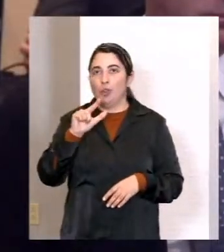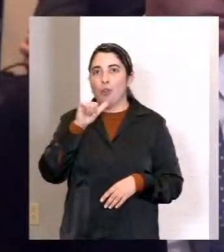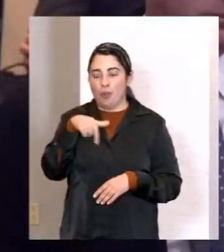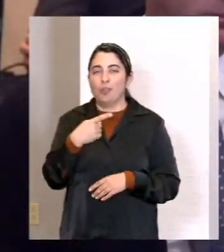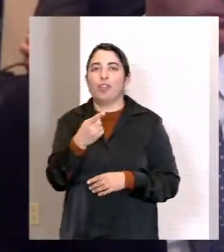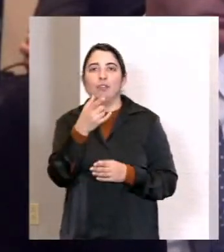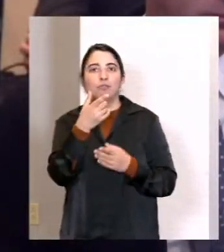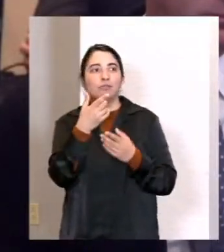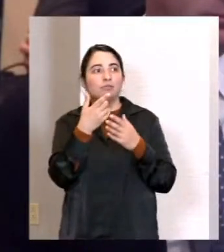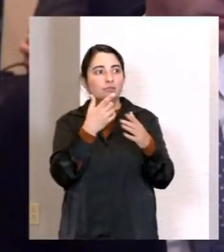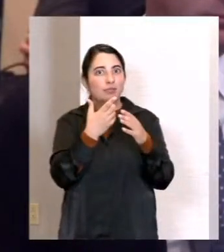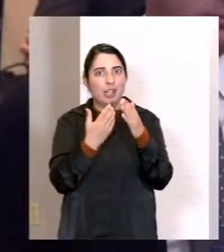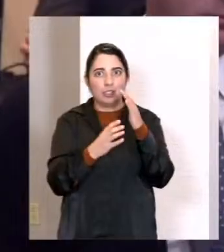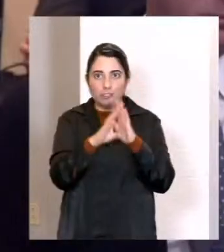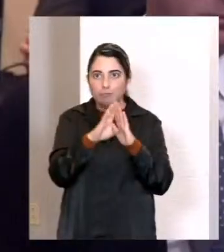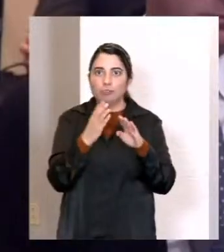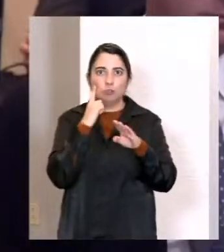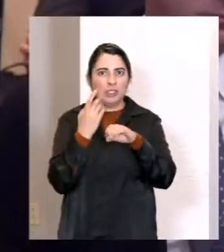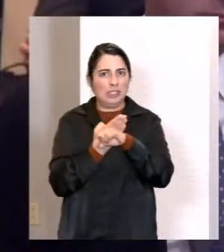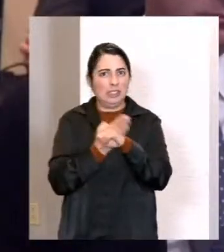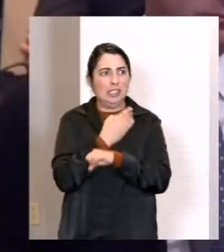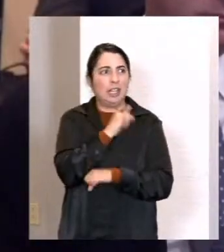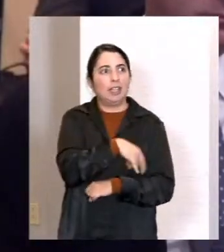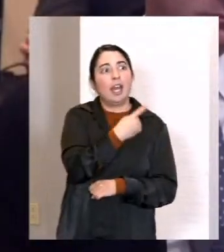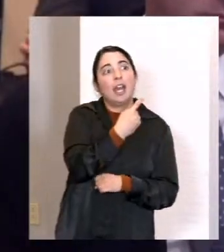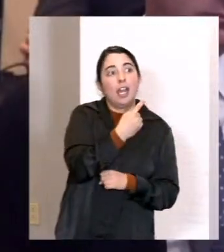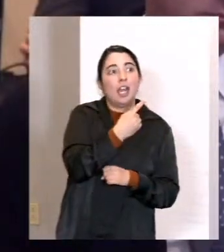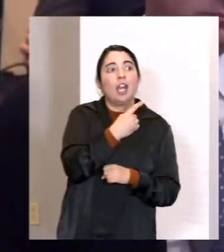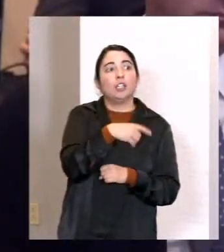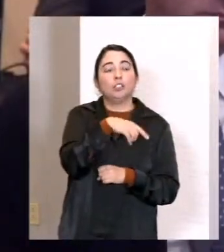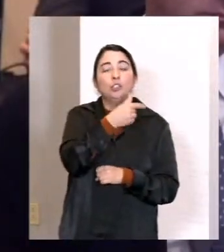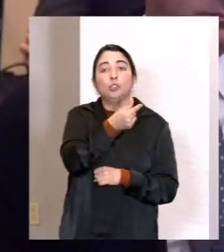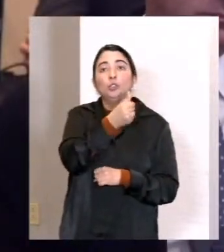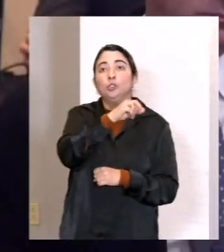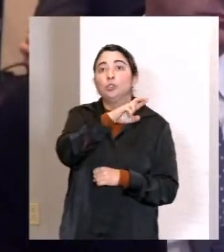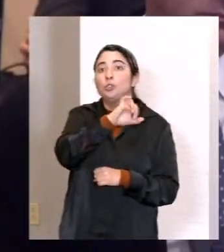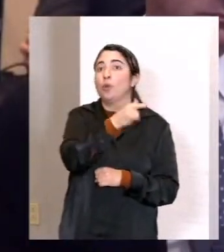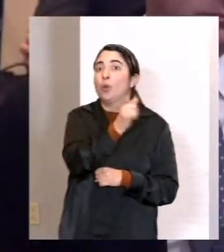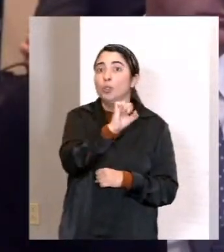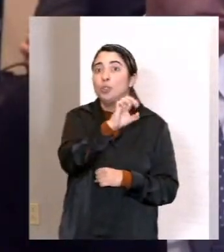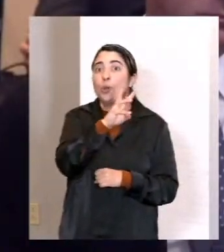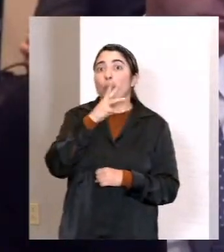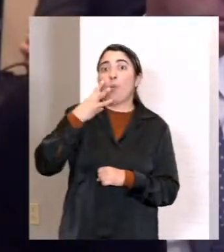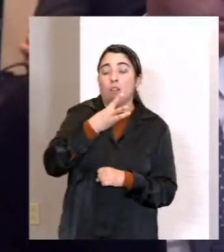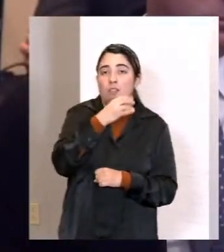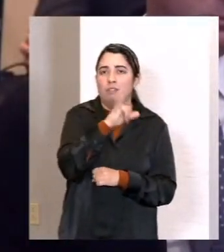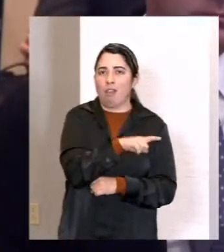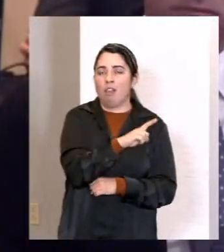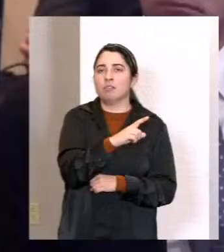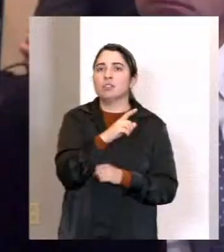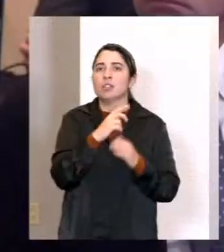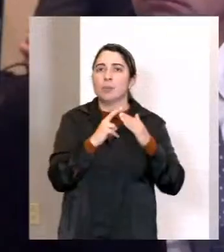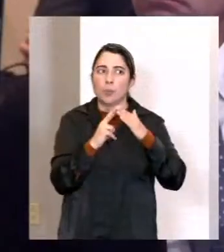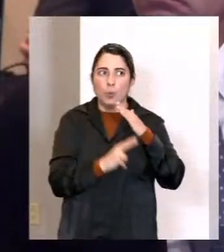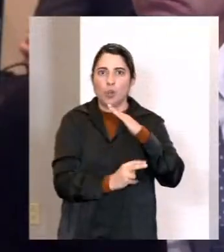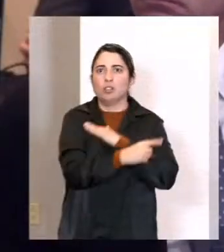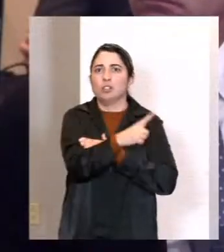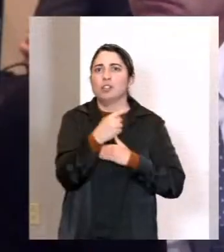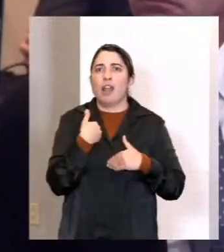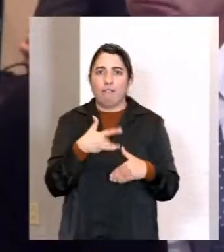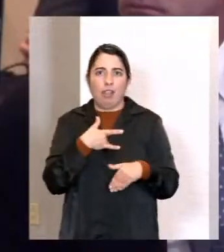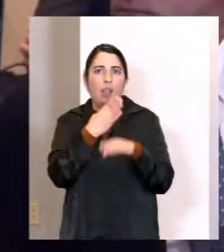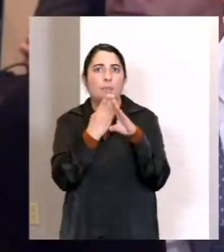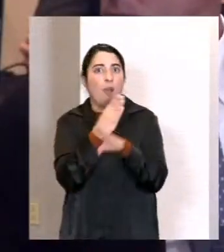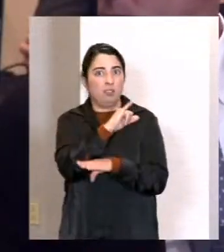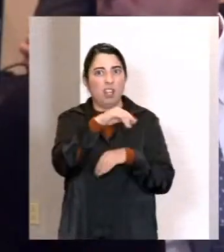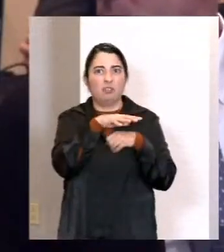the renovation that you did at the one at George Washington Bridge bus station. I think that could be, the bus station could be more